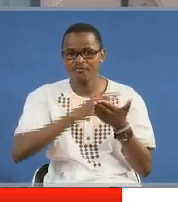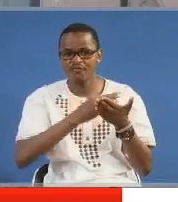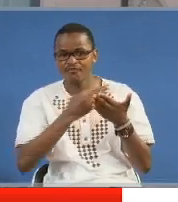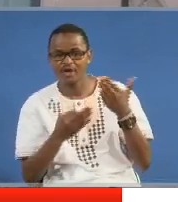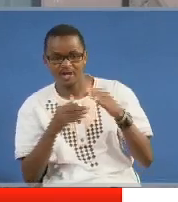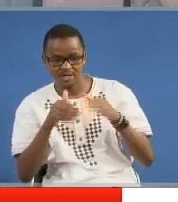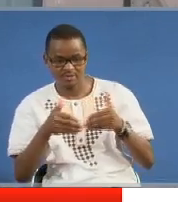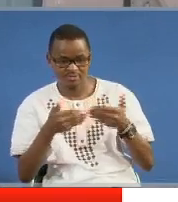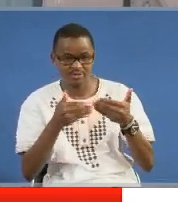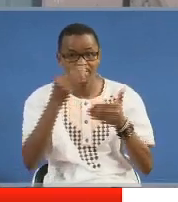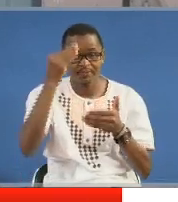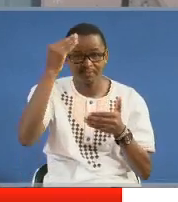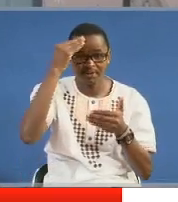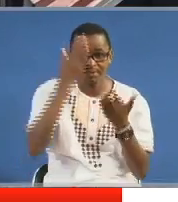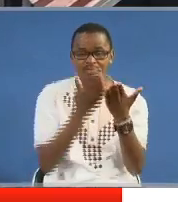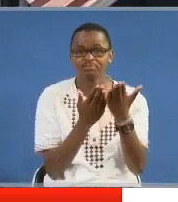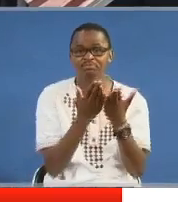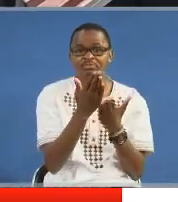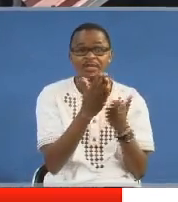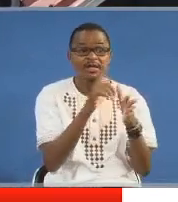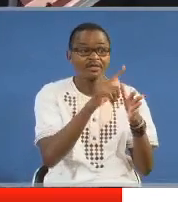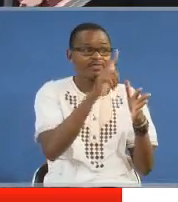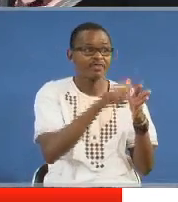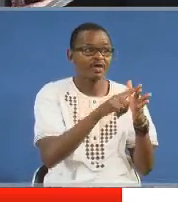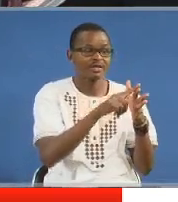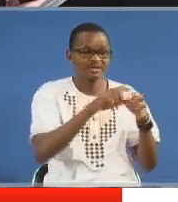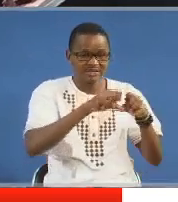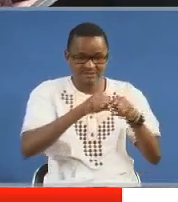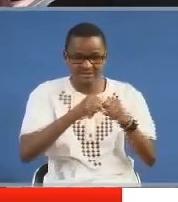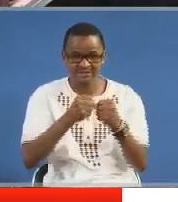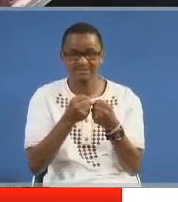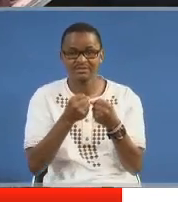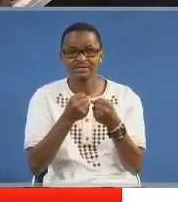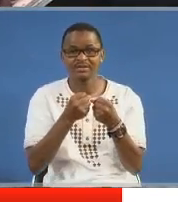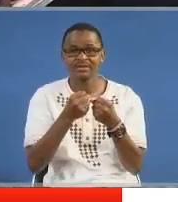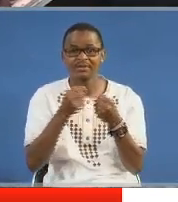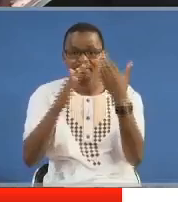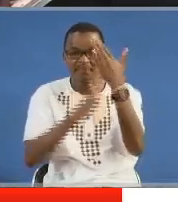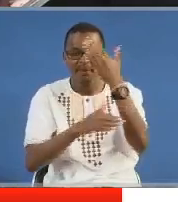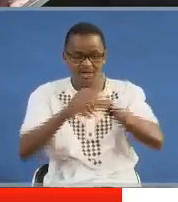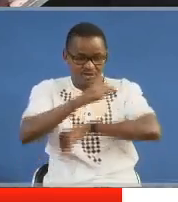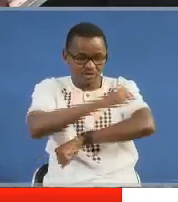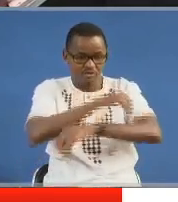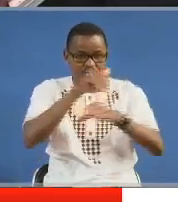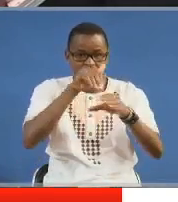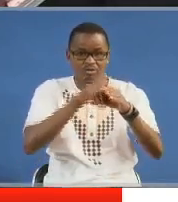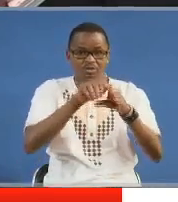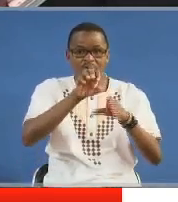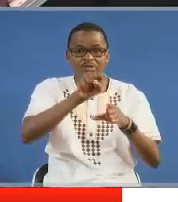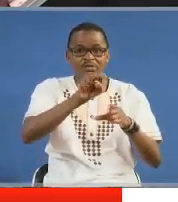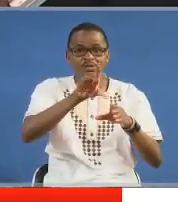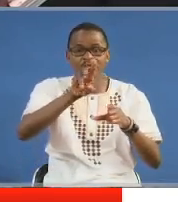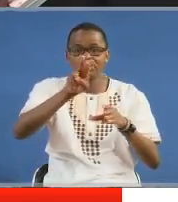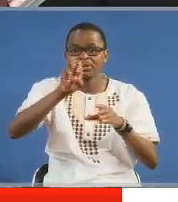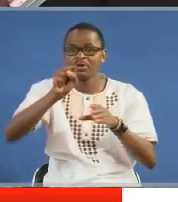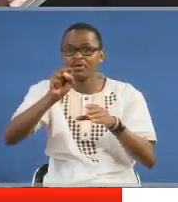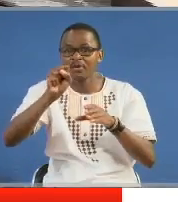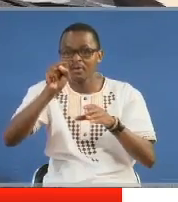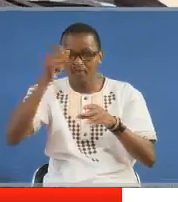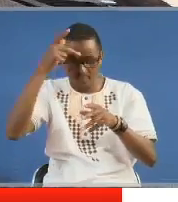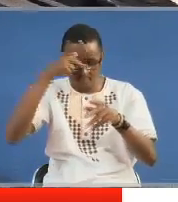in providing education services, hence the explosion of substandard schools in slums, despite the government's policy